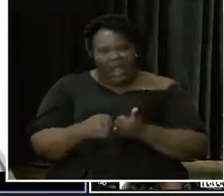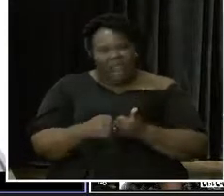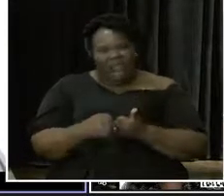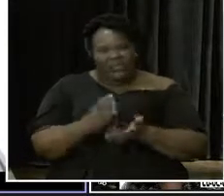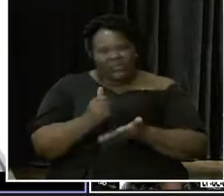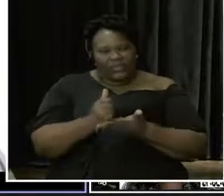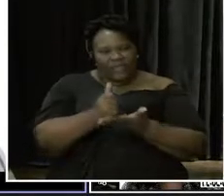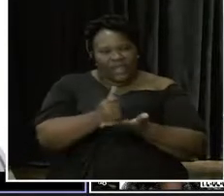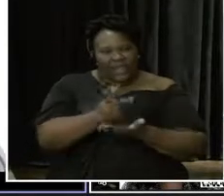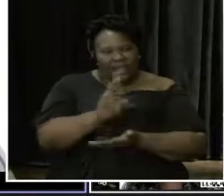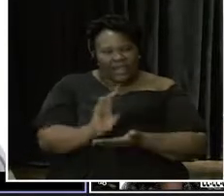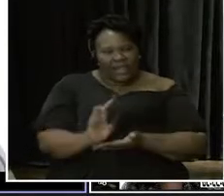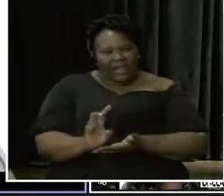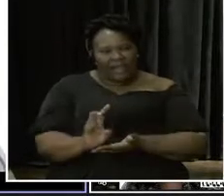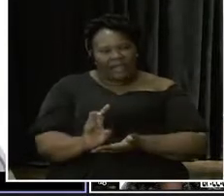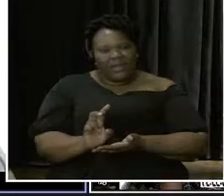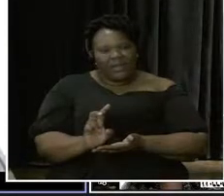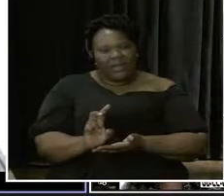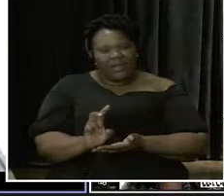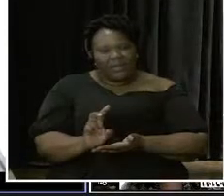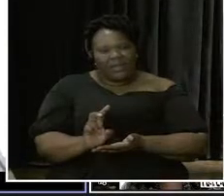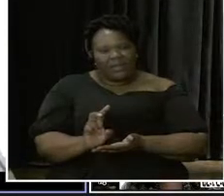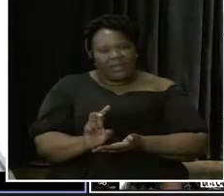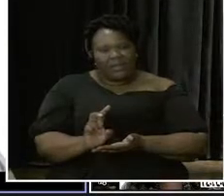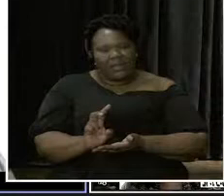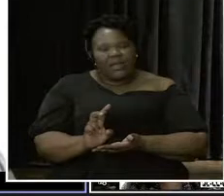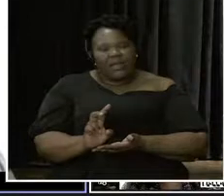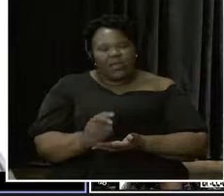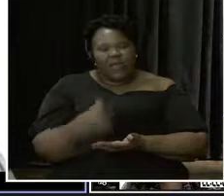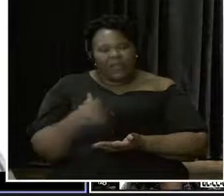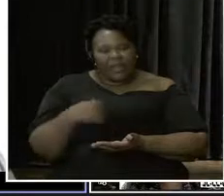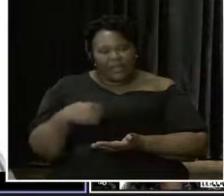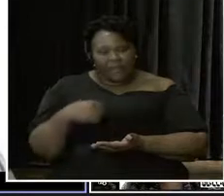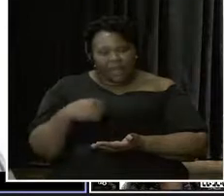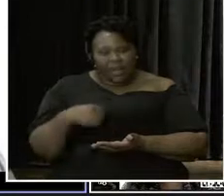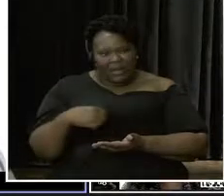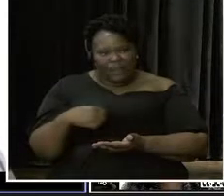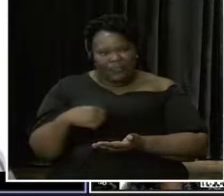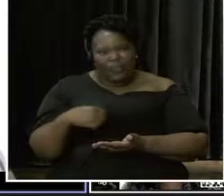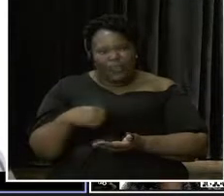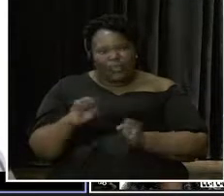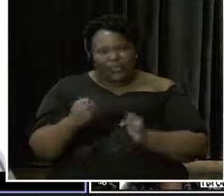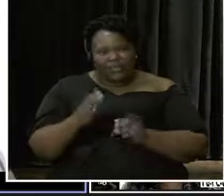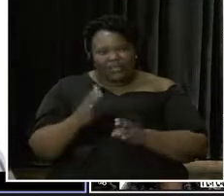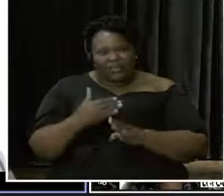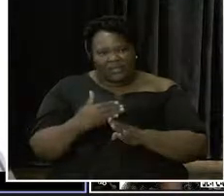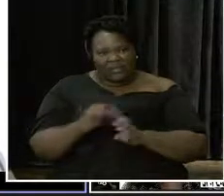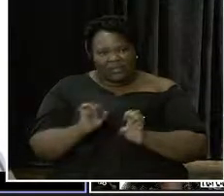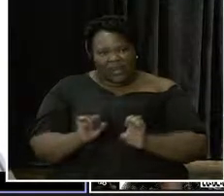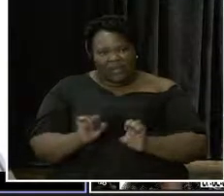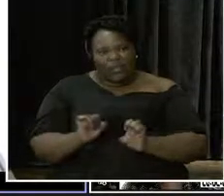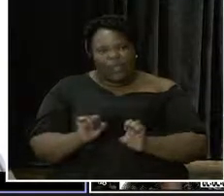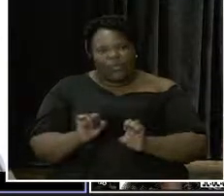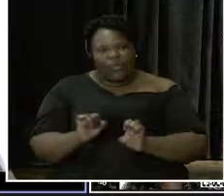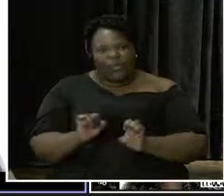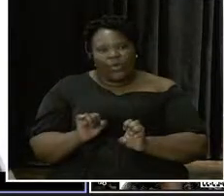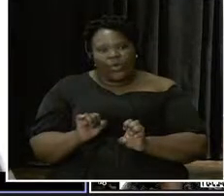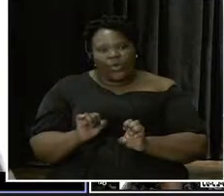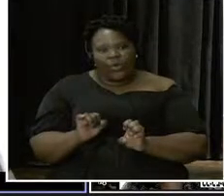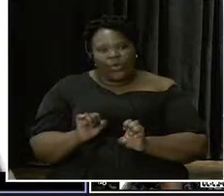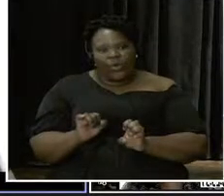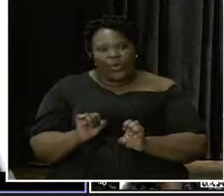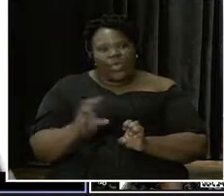had on the capacity of the municipality to do its job and the resultant